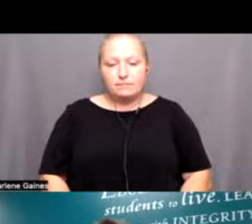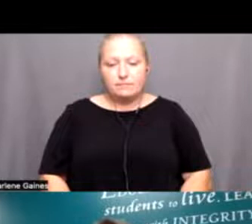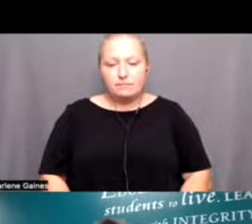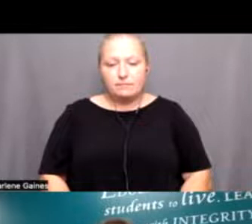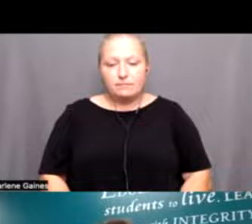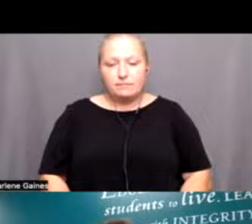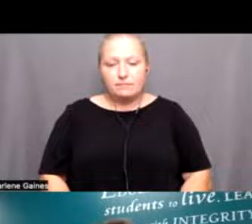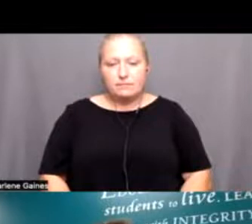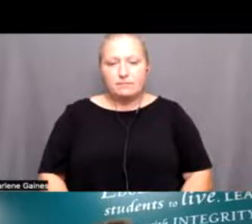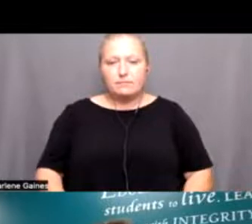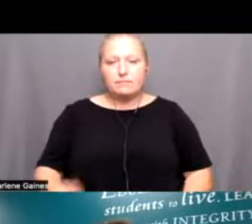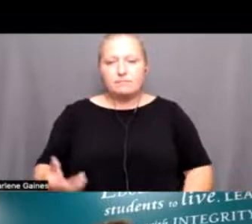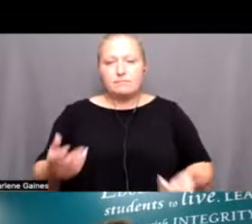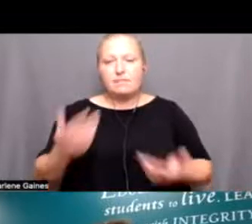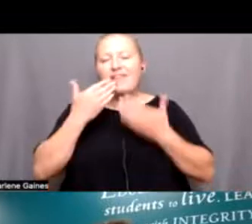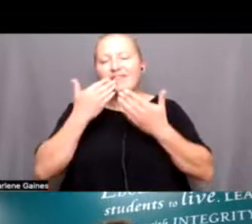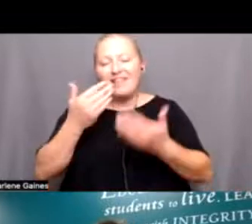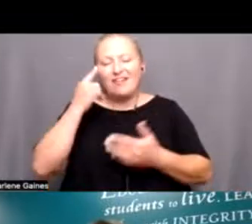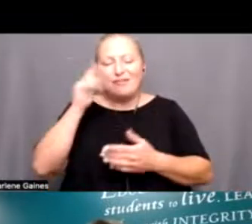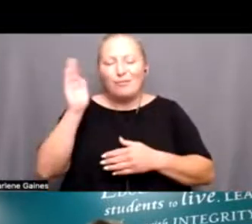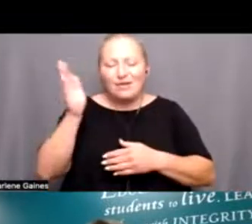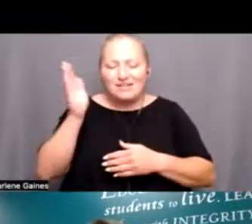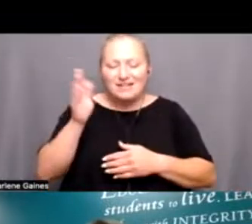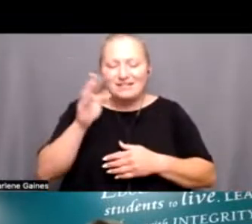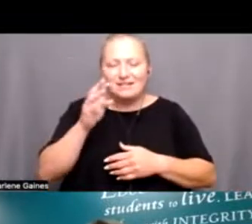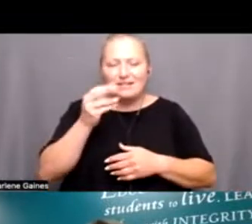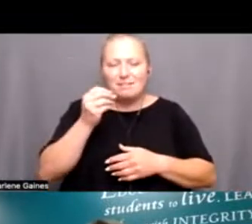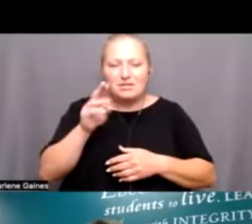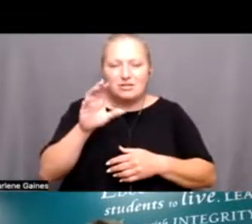Well, thank you for the presentation, Mr. Chambliss.